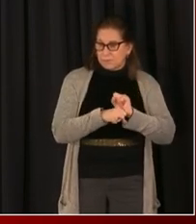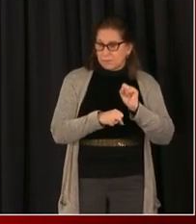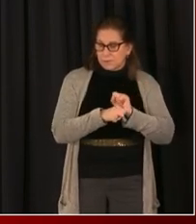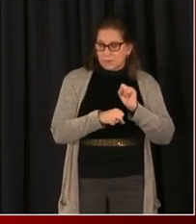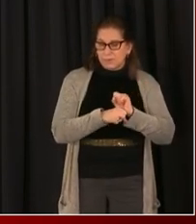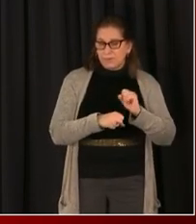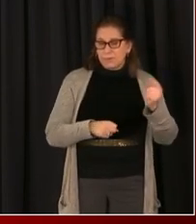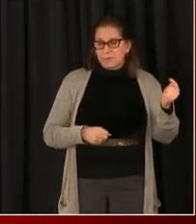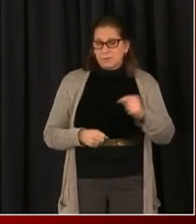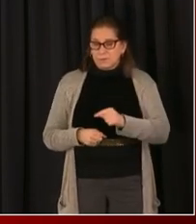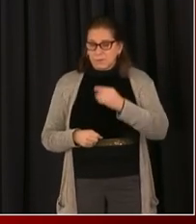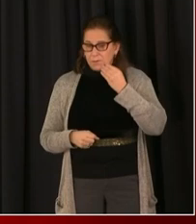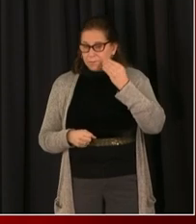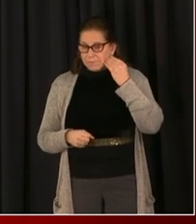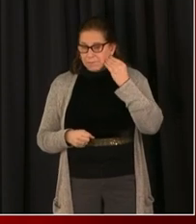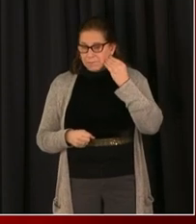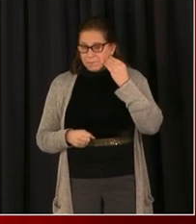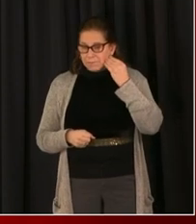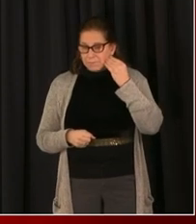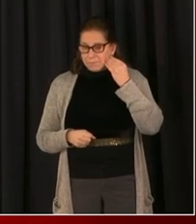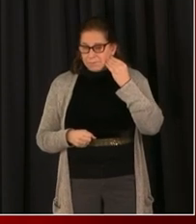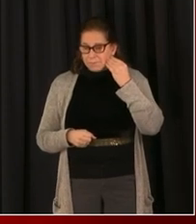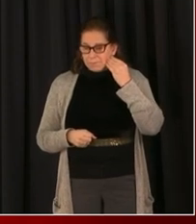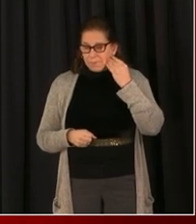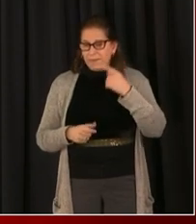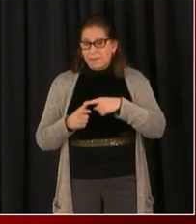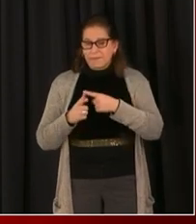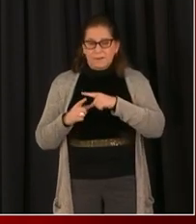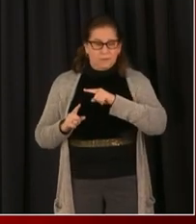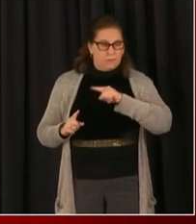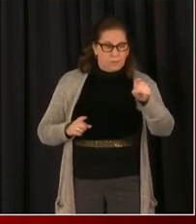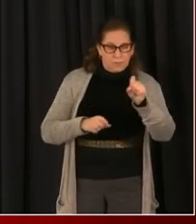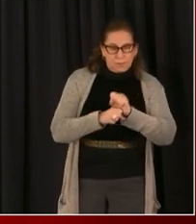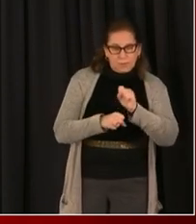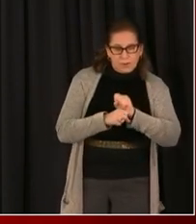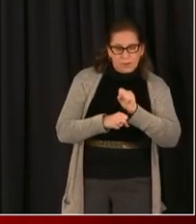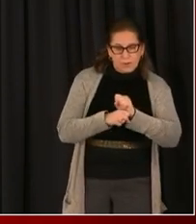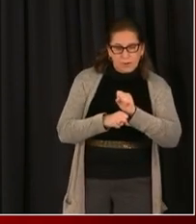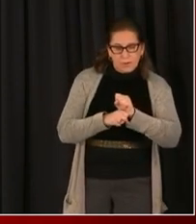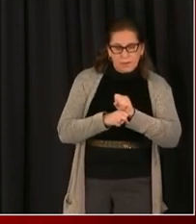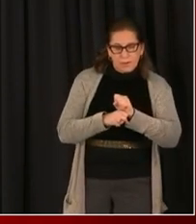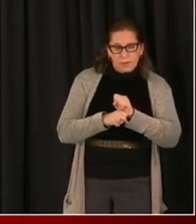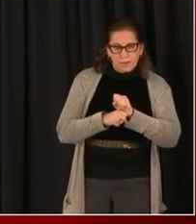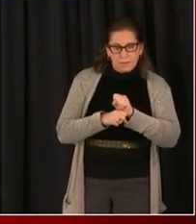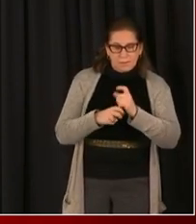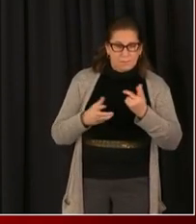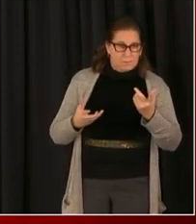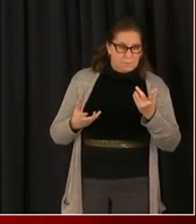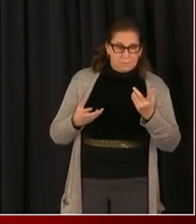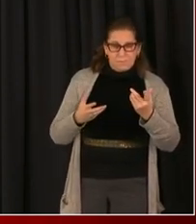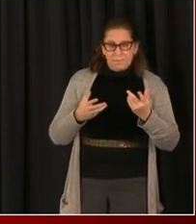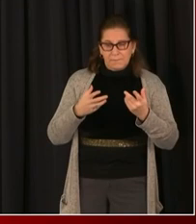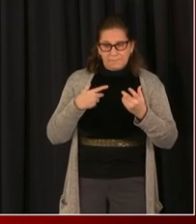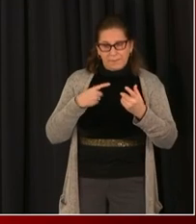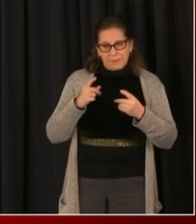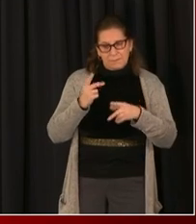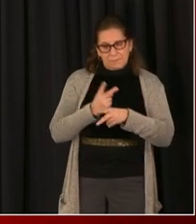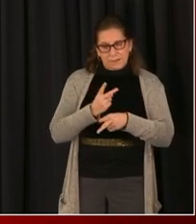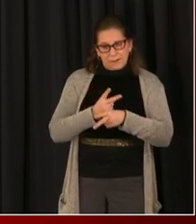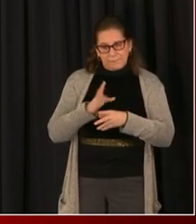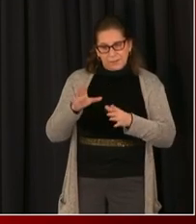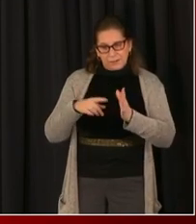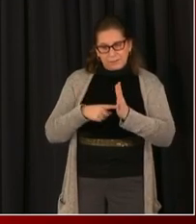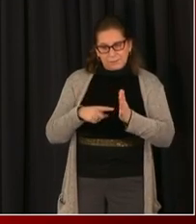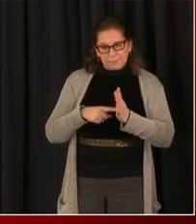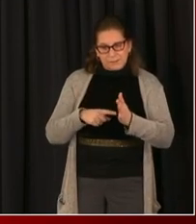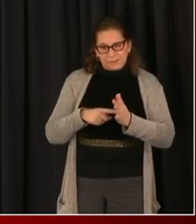less likely to be carriers of COVID, both with symptoms and those who are coming in for other healthcare services who may not have symptoms, but who